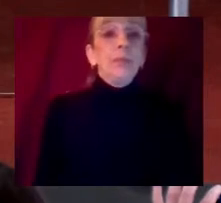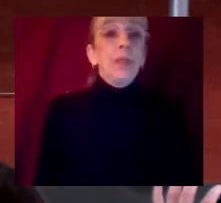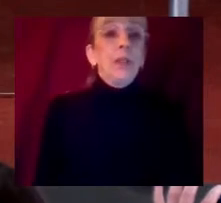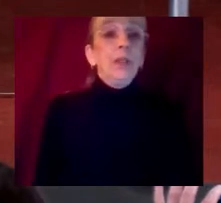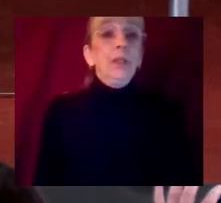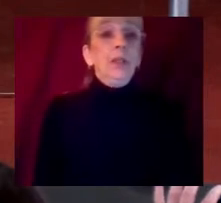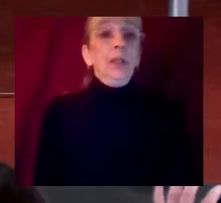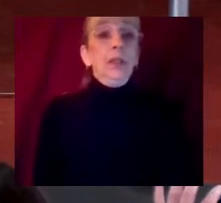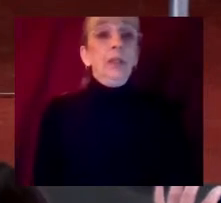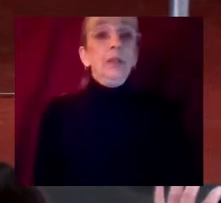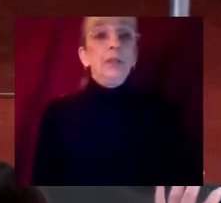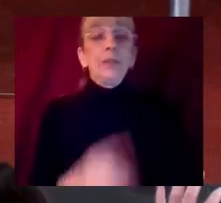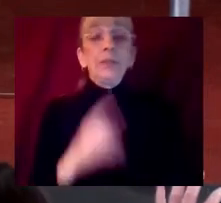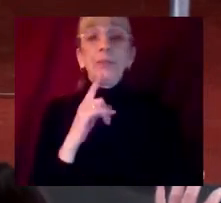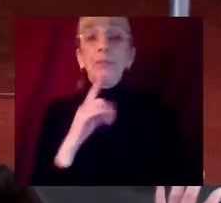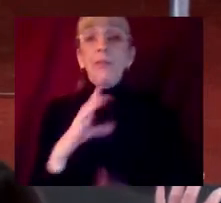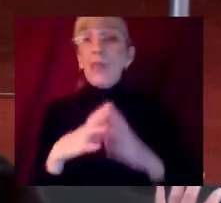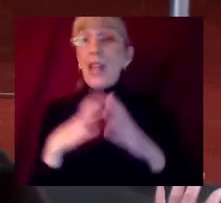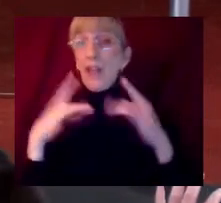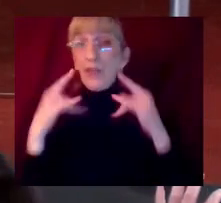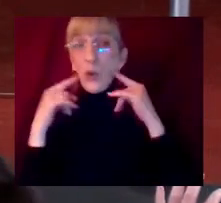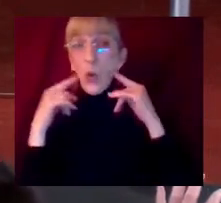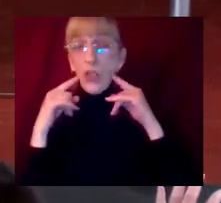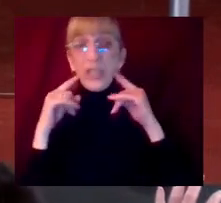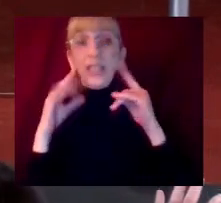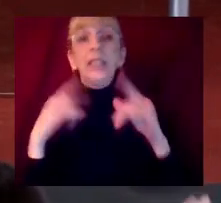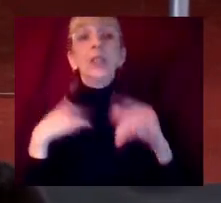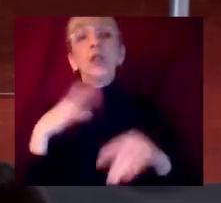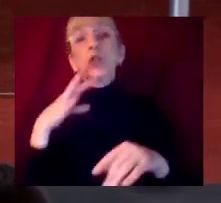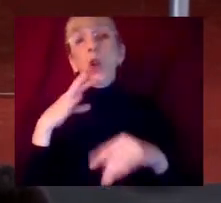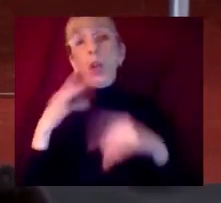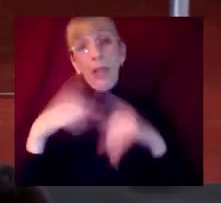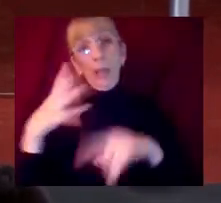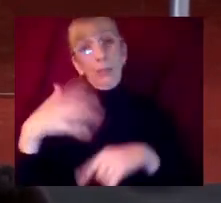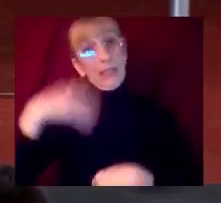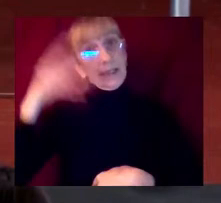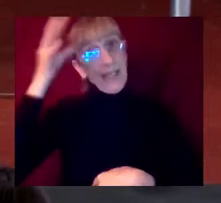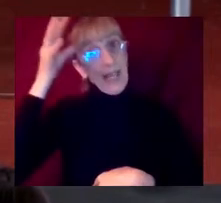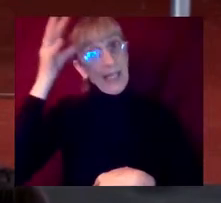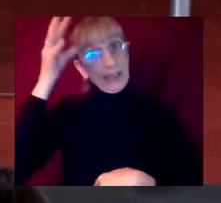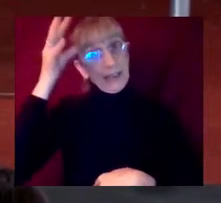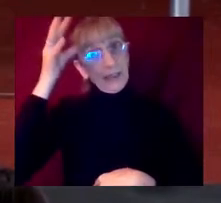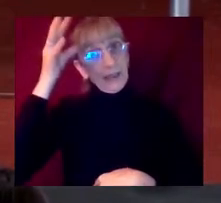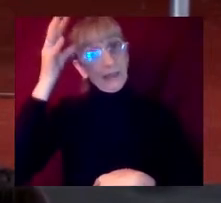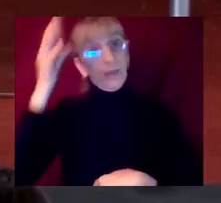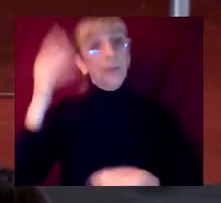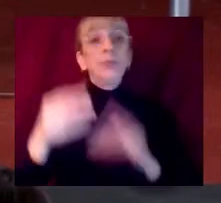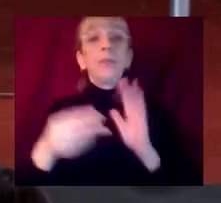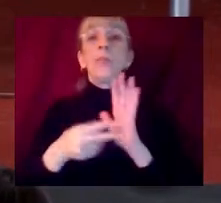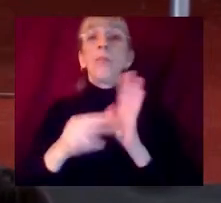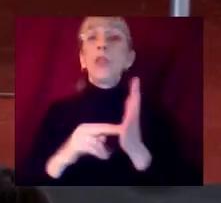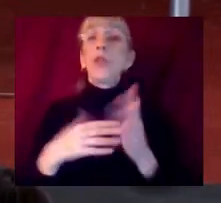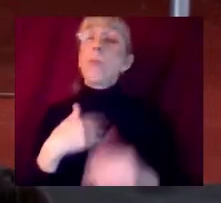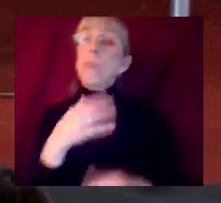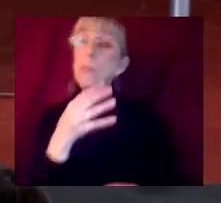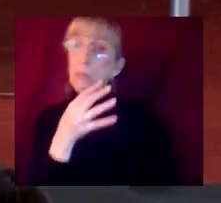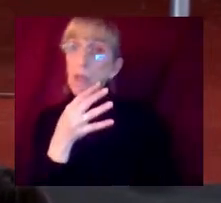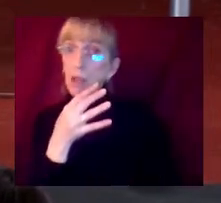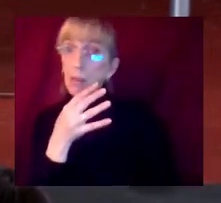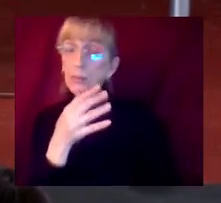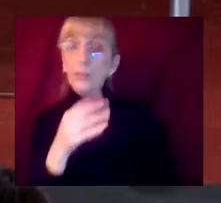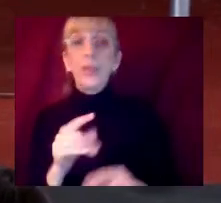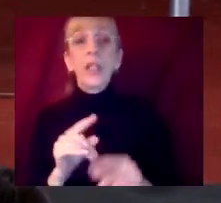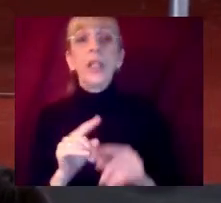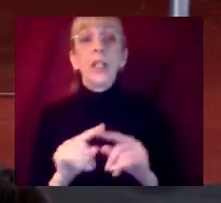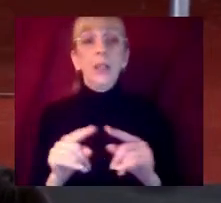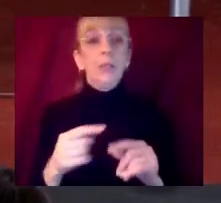I'm making a lot of noise. Anyway, I was talking about my daddy. I mentioned my mom casually, but I had the best mom and